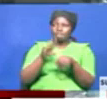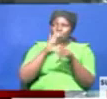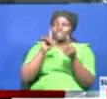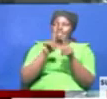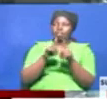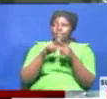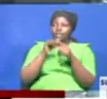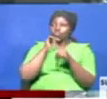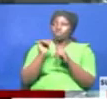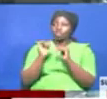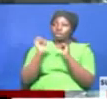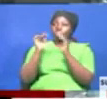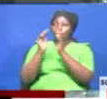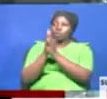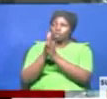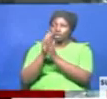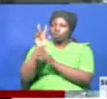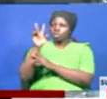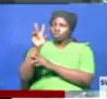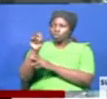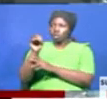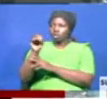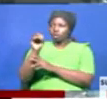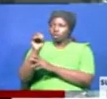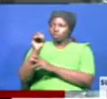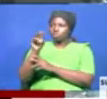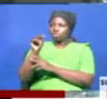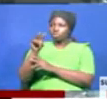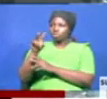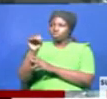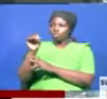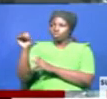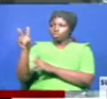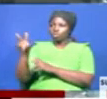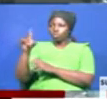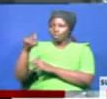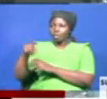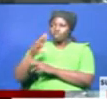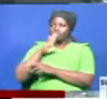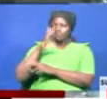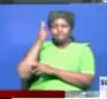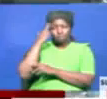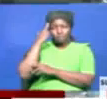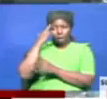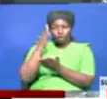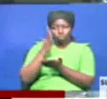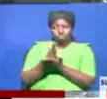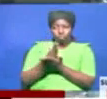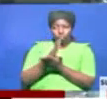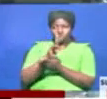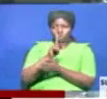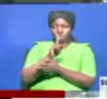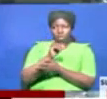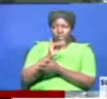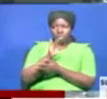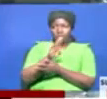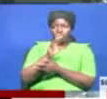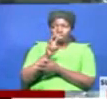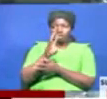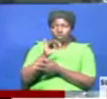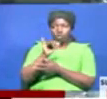to 2002. We need to be reminded that actually Kivuitu, Mr. Samuel